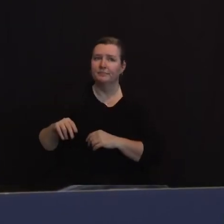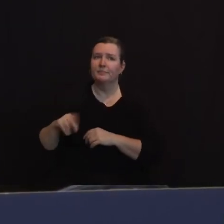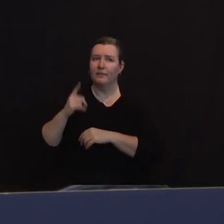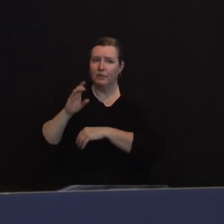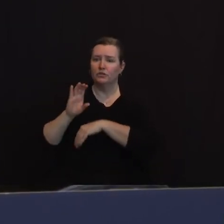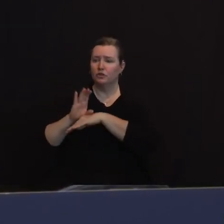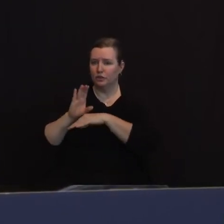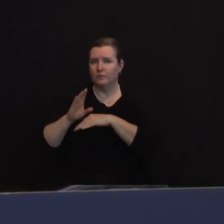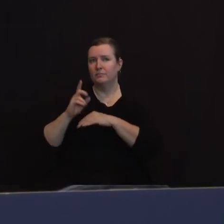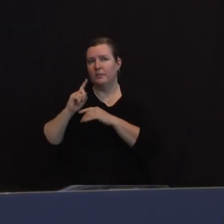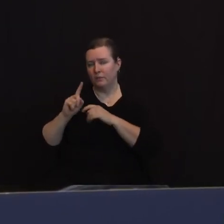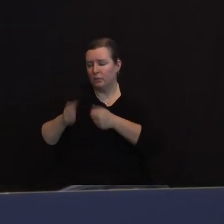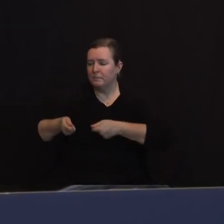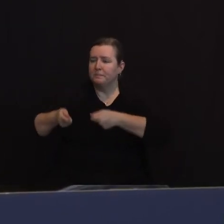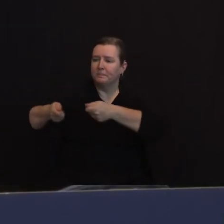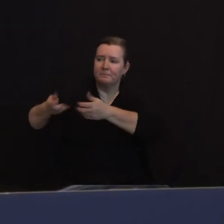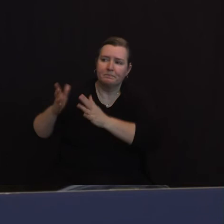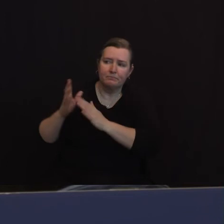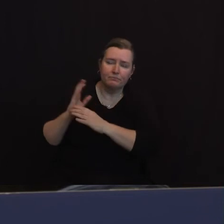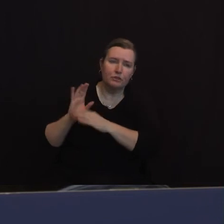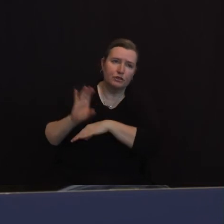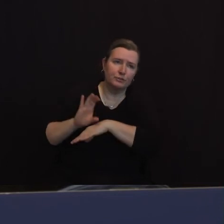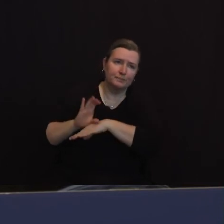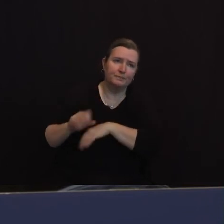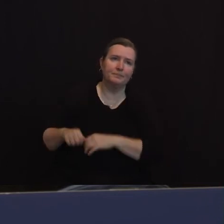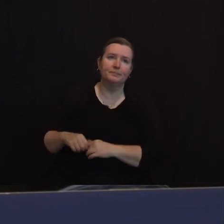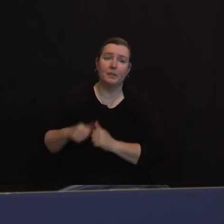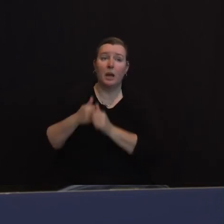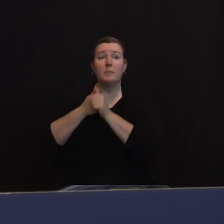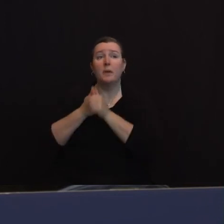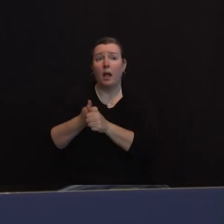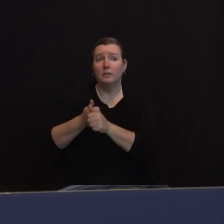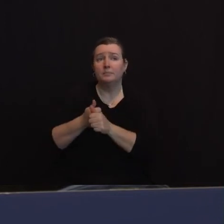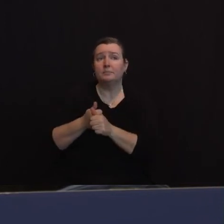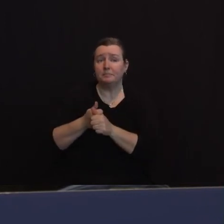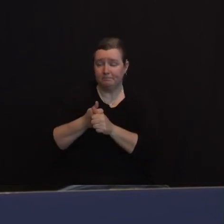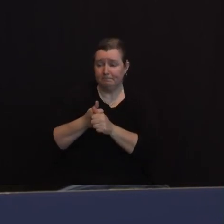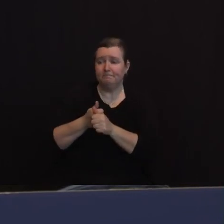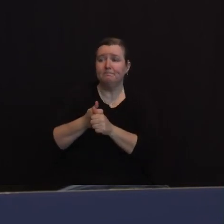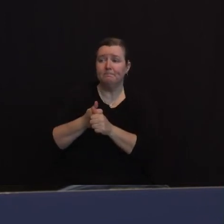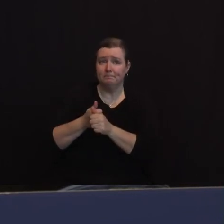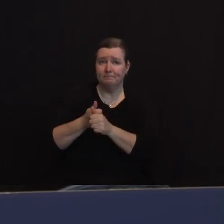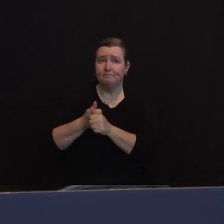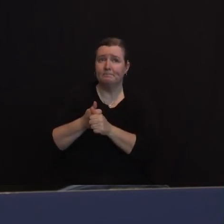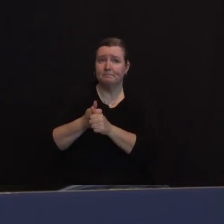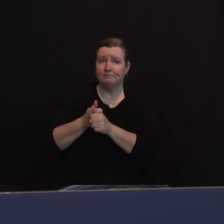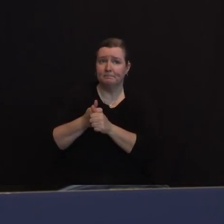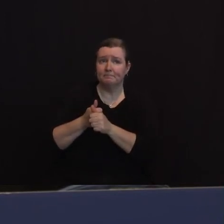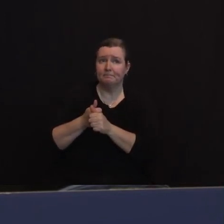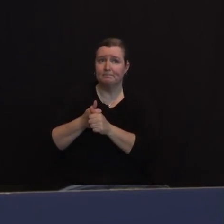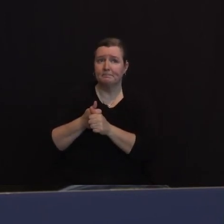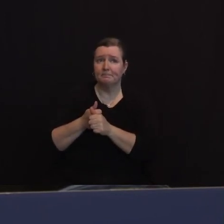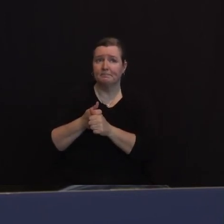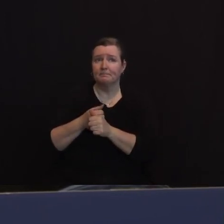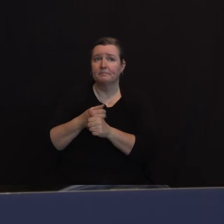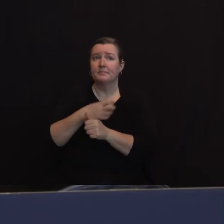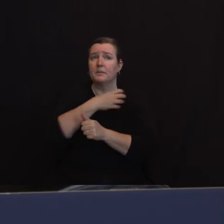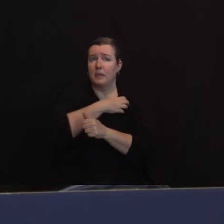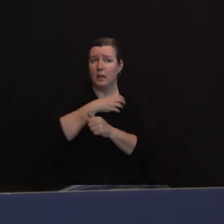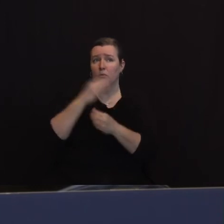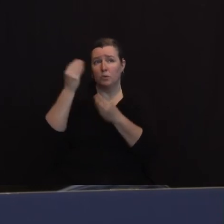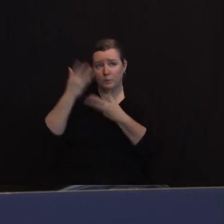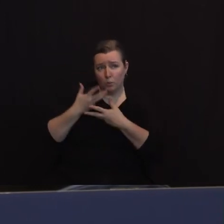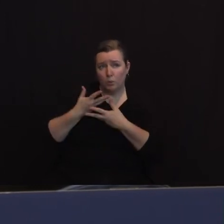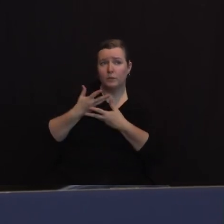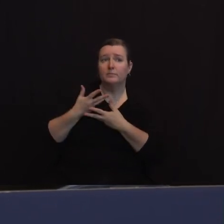to compliance, just 2 issues to report since we last met. Police responded in Newark to a grocery store where the employee refused to wear a